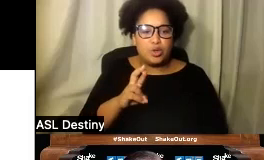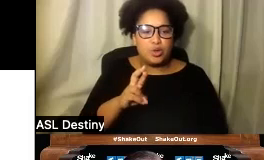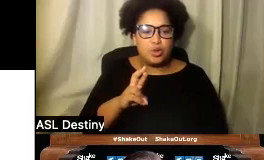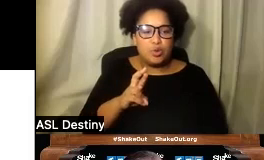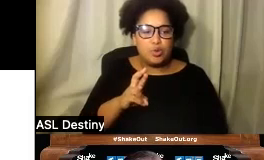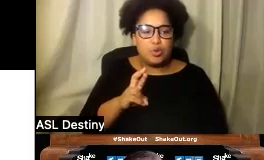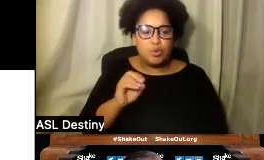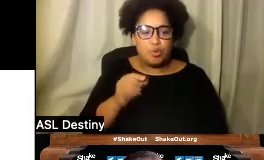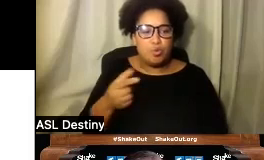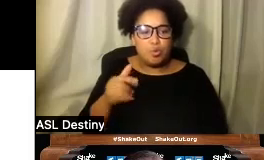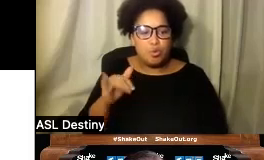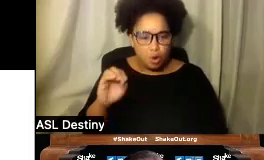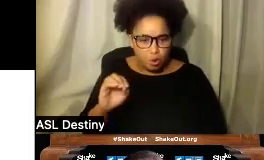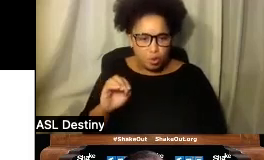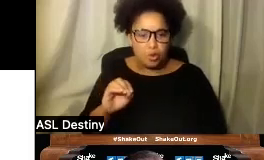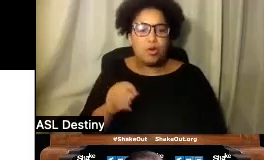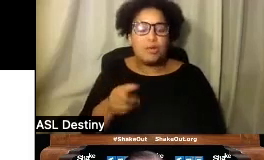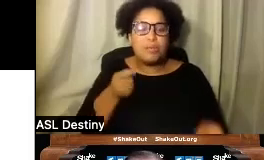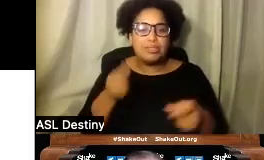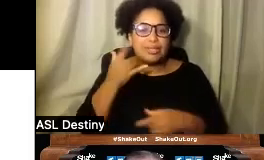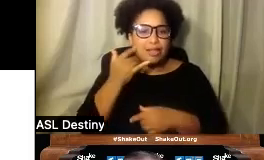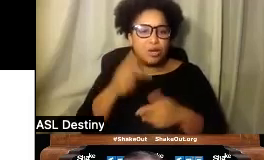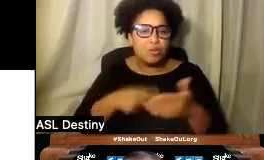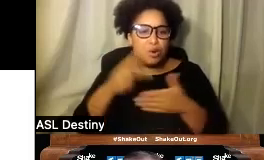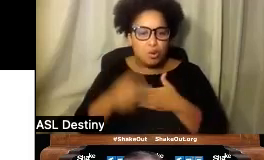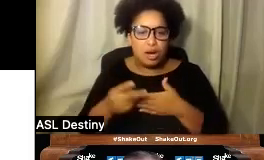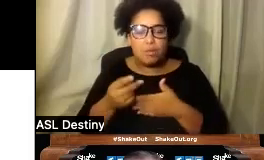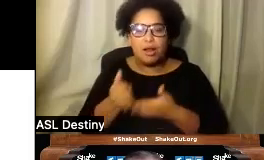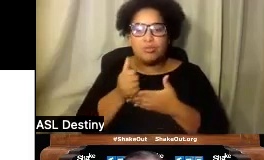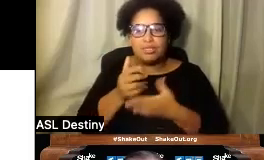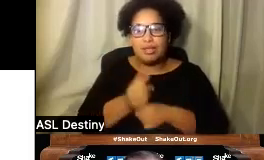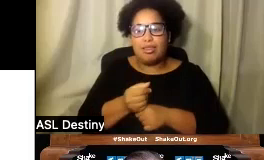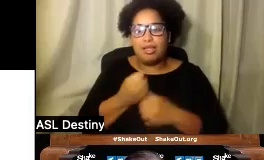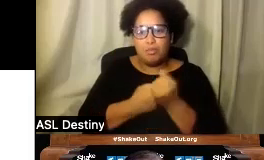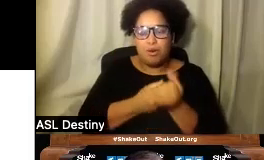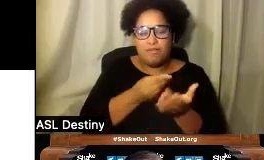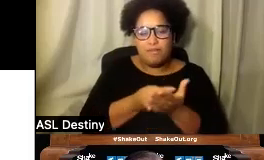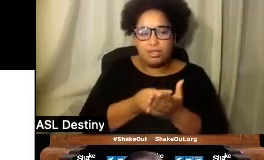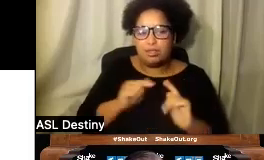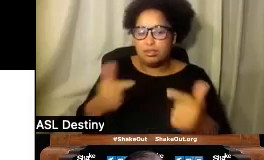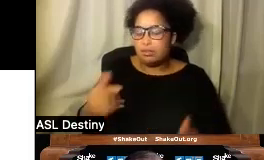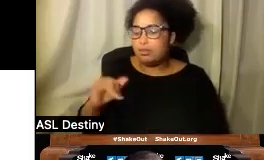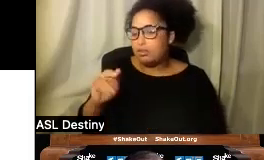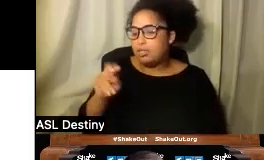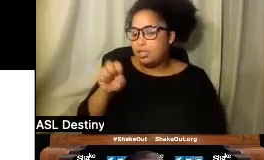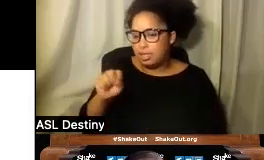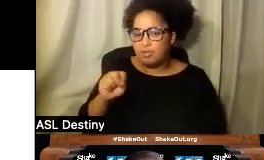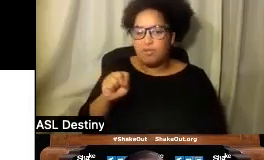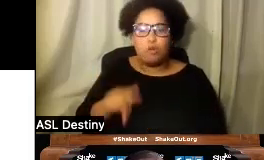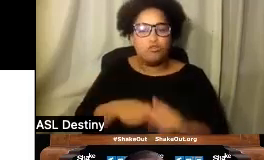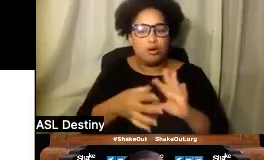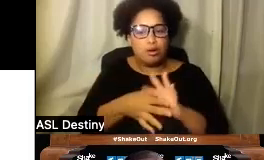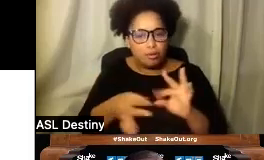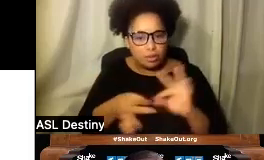in terms of how to get this support and funding. So with that, I'm going to turn it over to Inez for initial comments